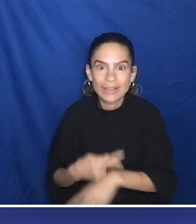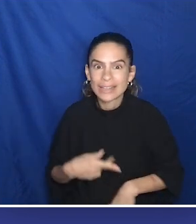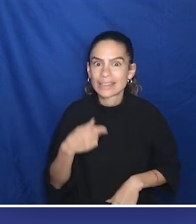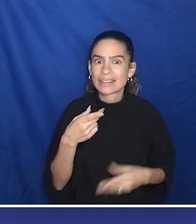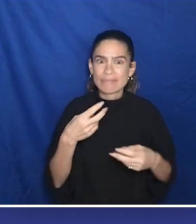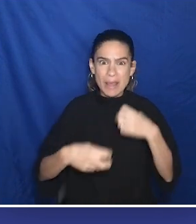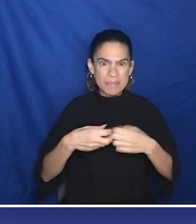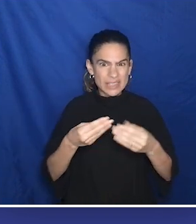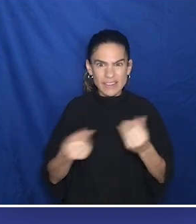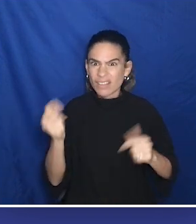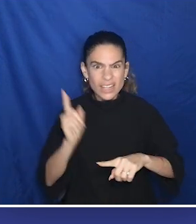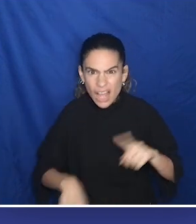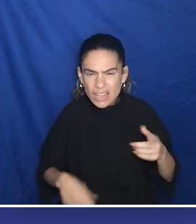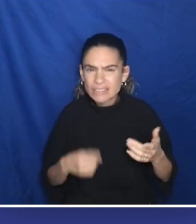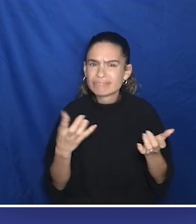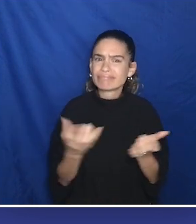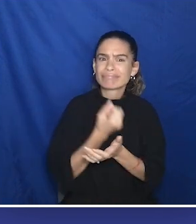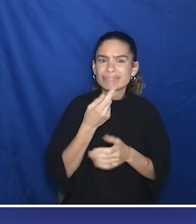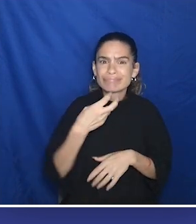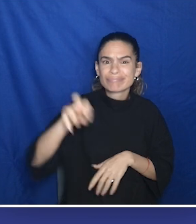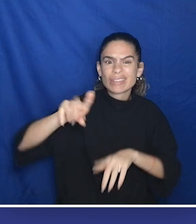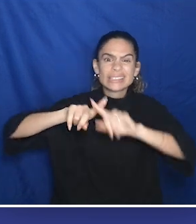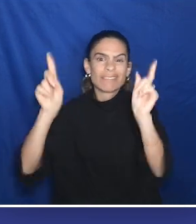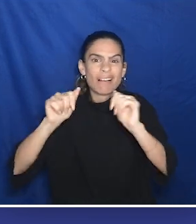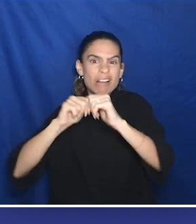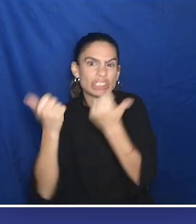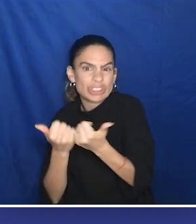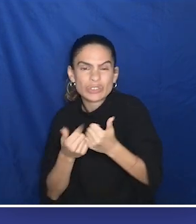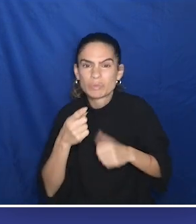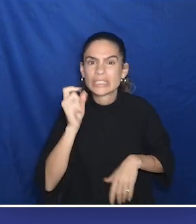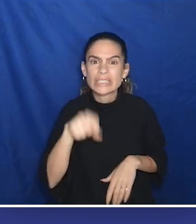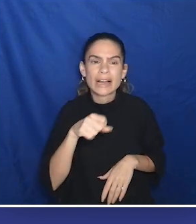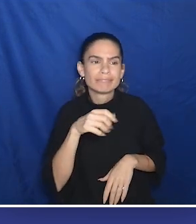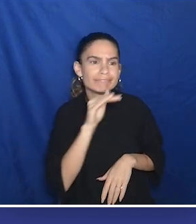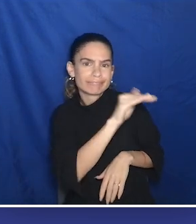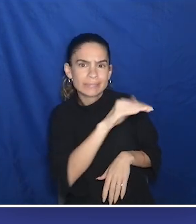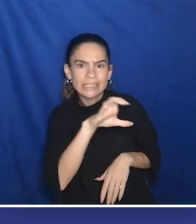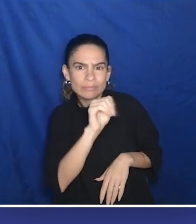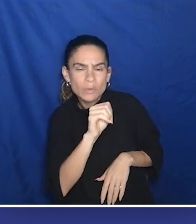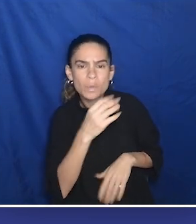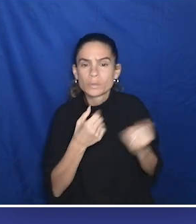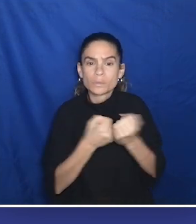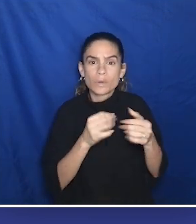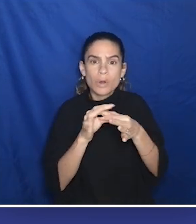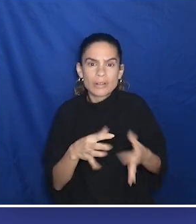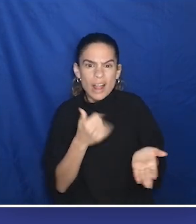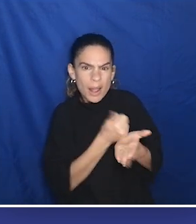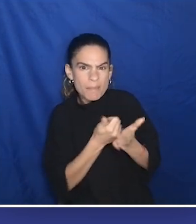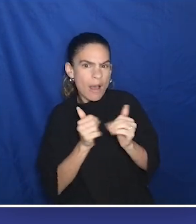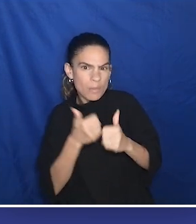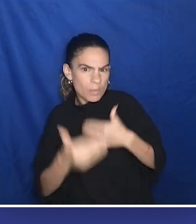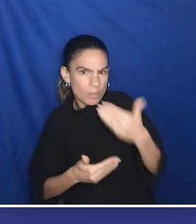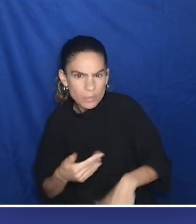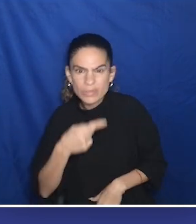can't resolve the issue, consider switching agencies. You can ask your case manager or support coordinator for help.